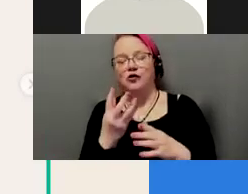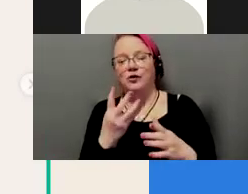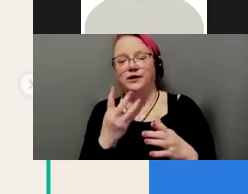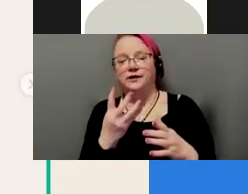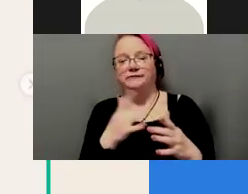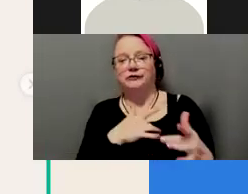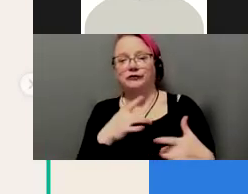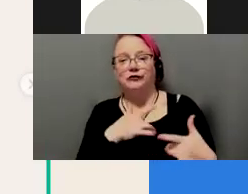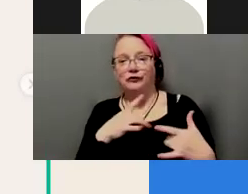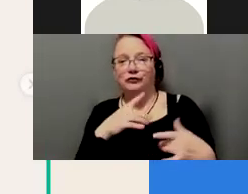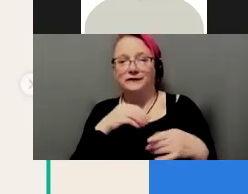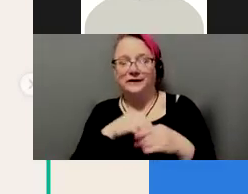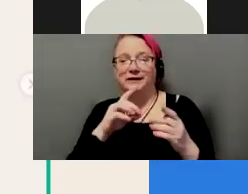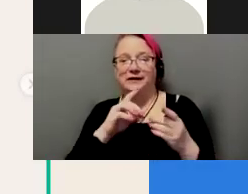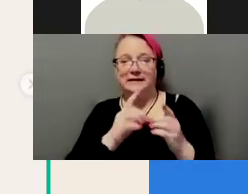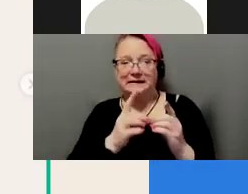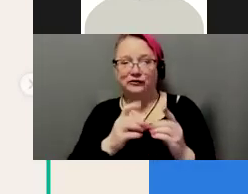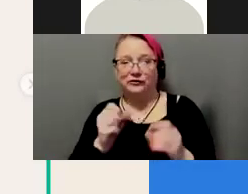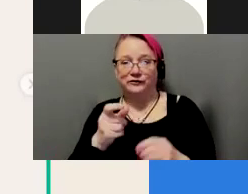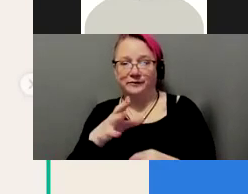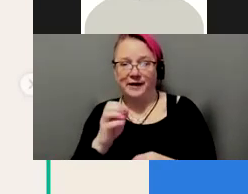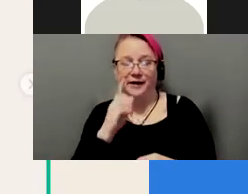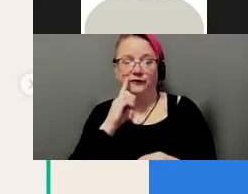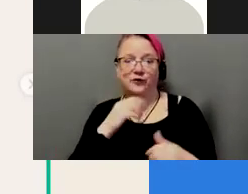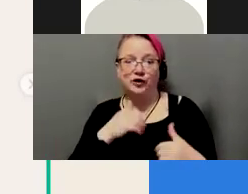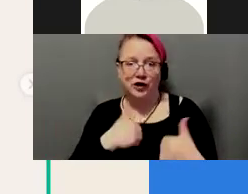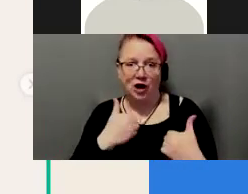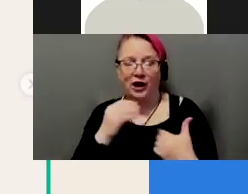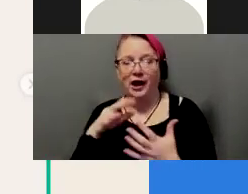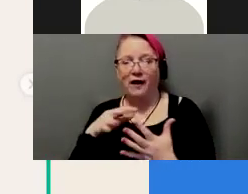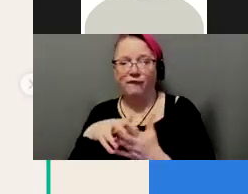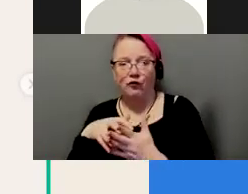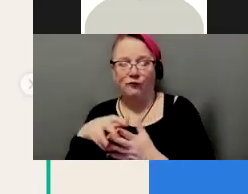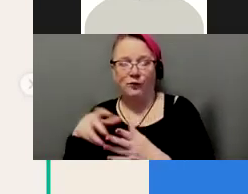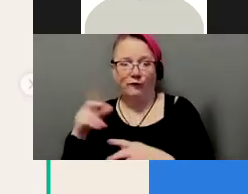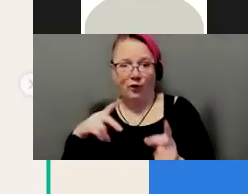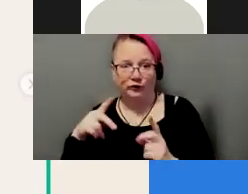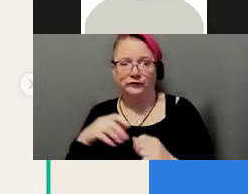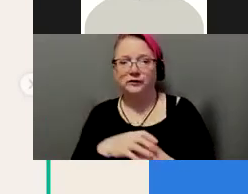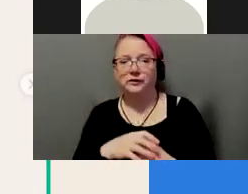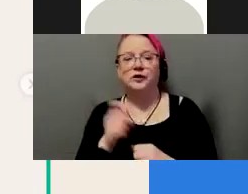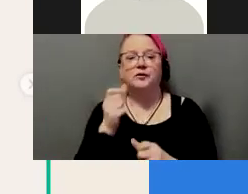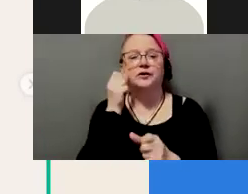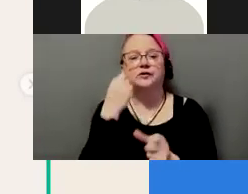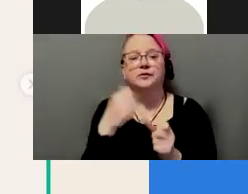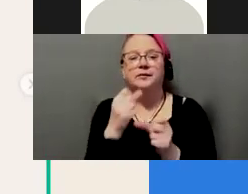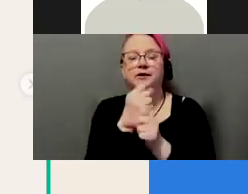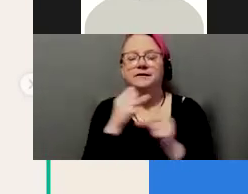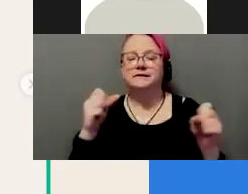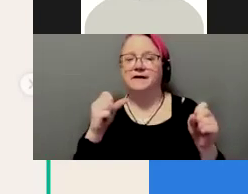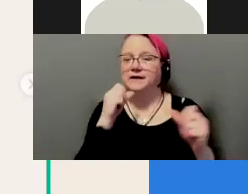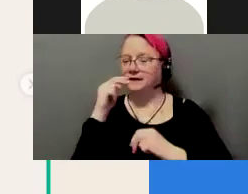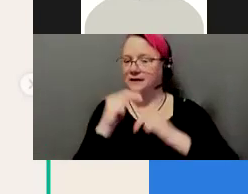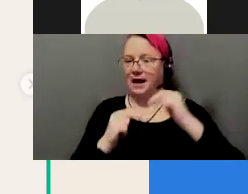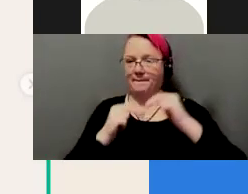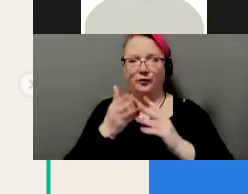well-being in digital spaces for young folks and for vulnerable folks, that we need to remember safety is not built through fear, right?